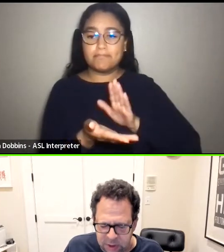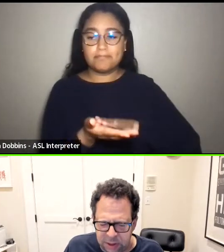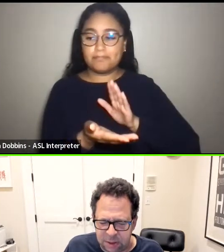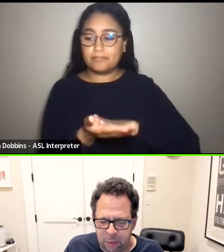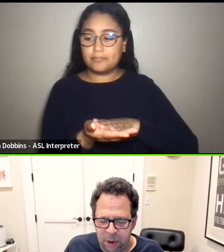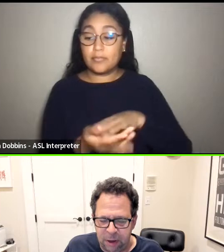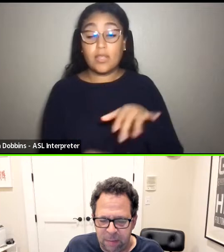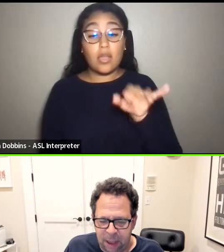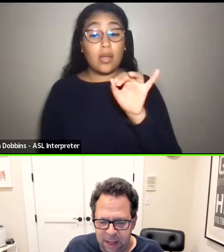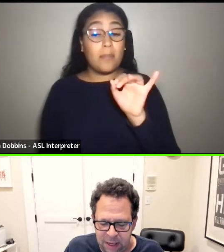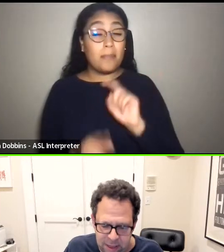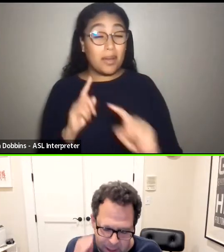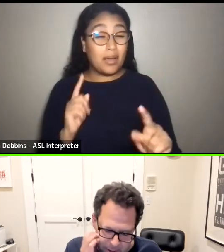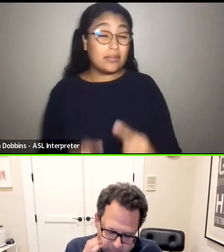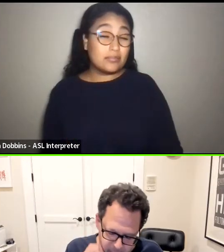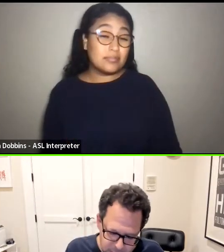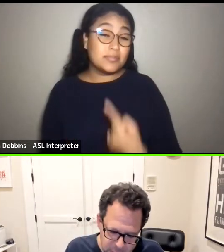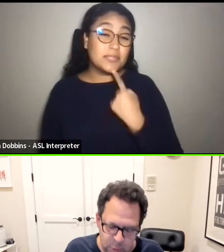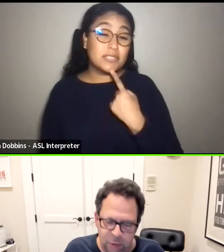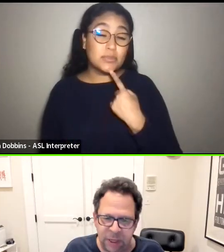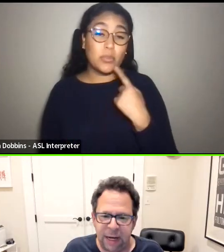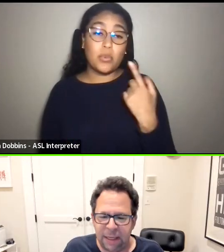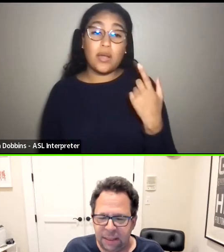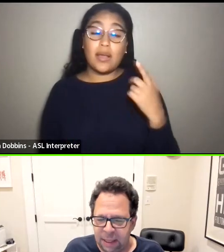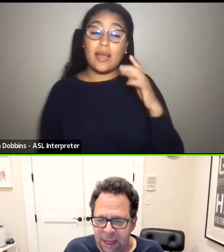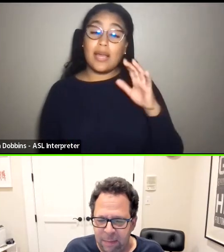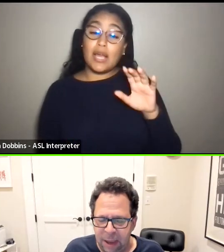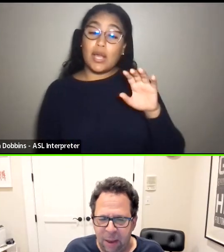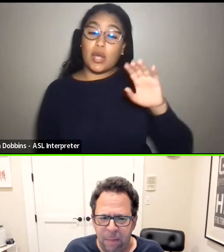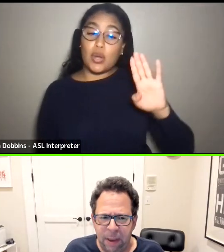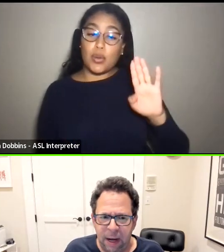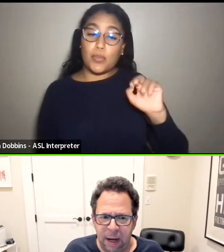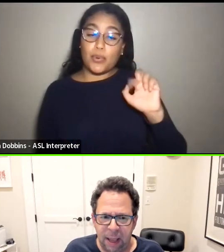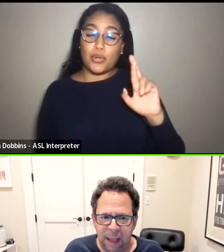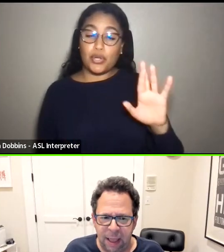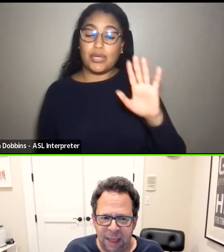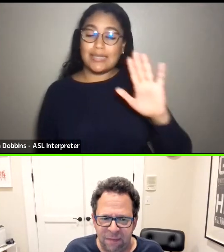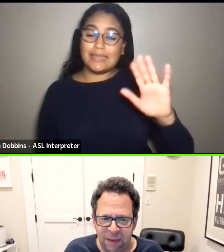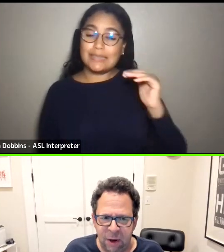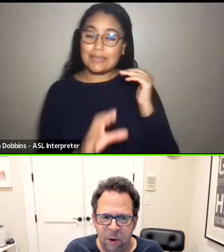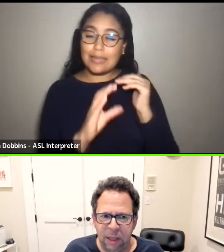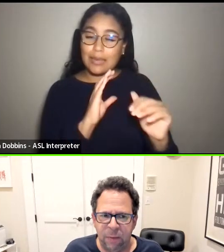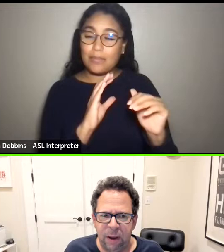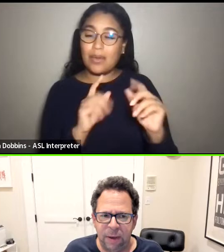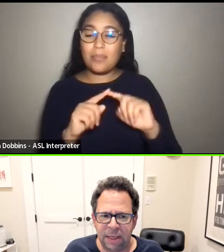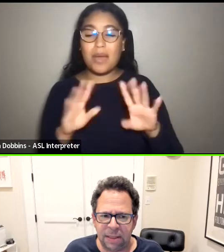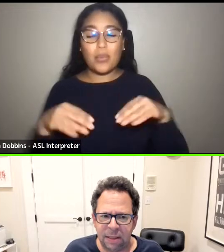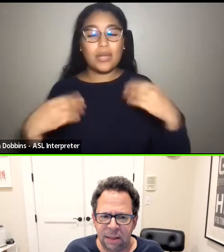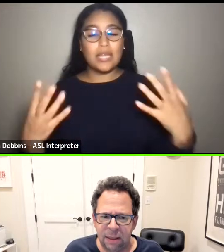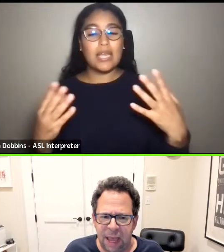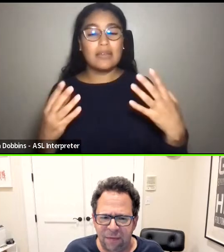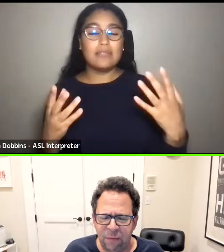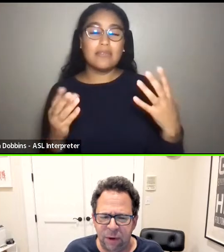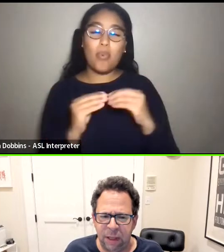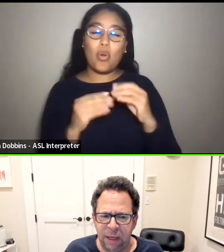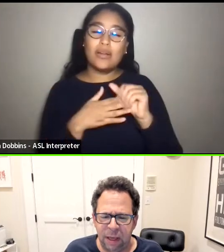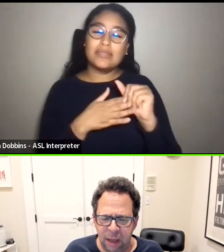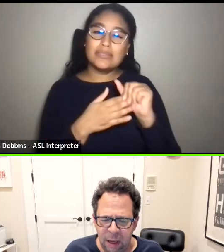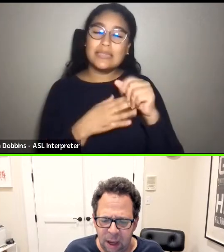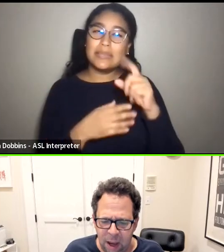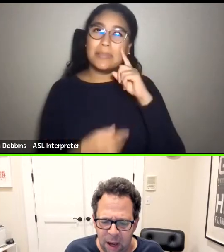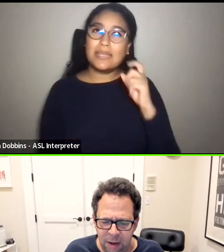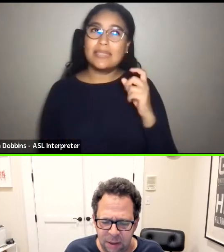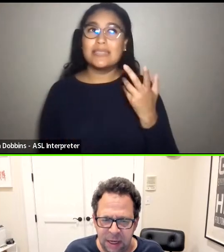I was also disappointed by the superintendent's email, but I'll give a little more leeway because you have to